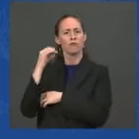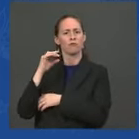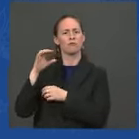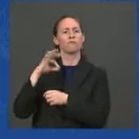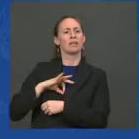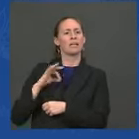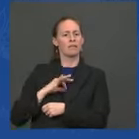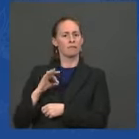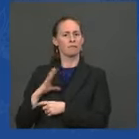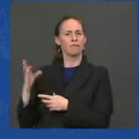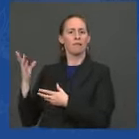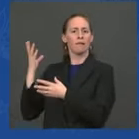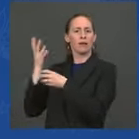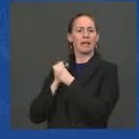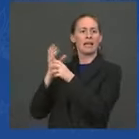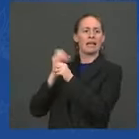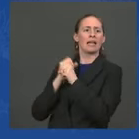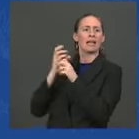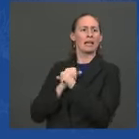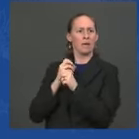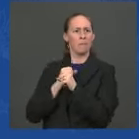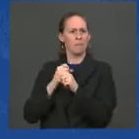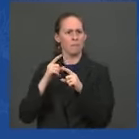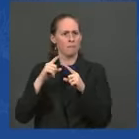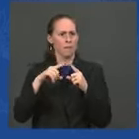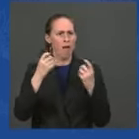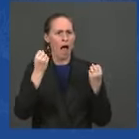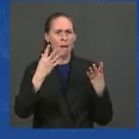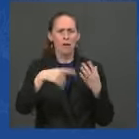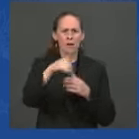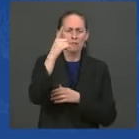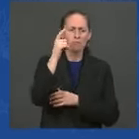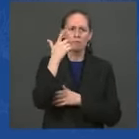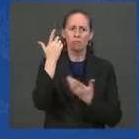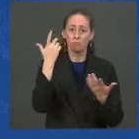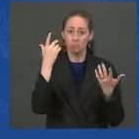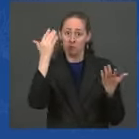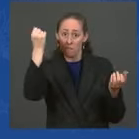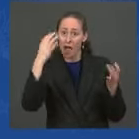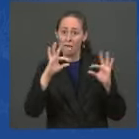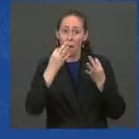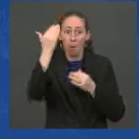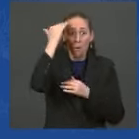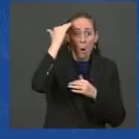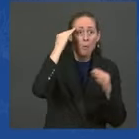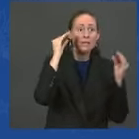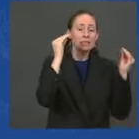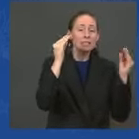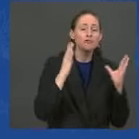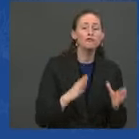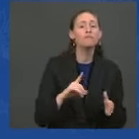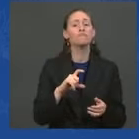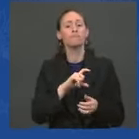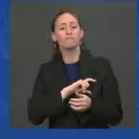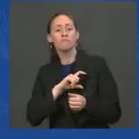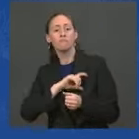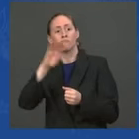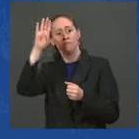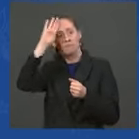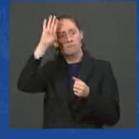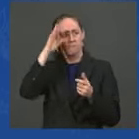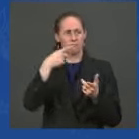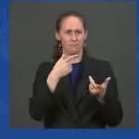know of cops and firefighters and school teachers and the like that don't pay that much in tax because they